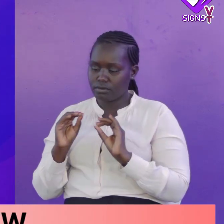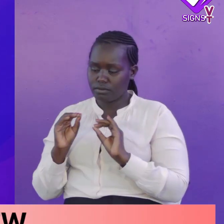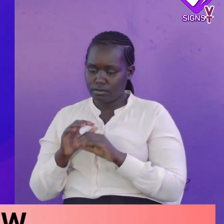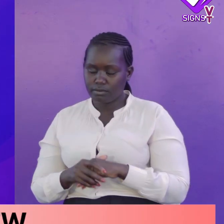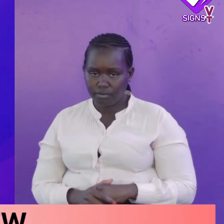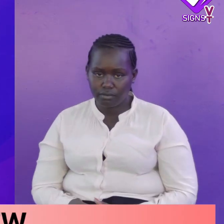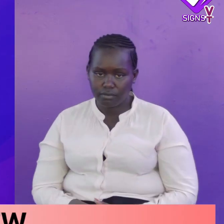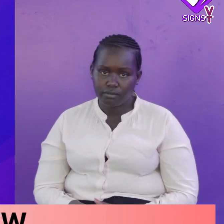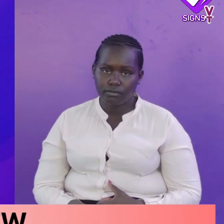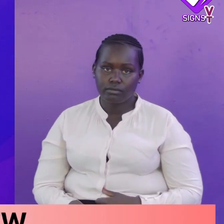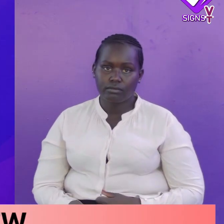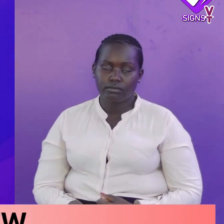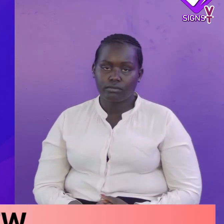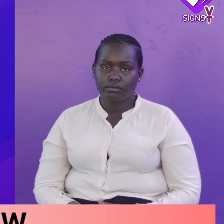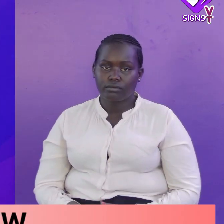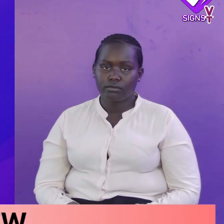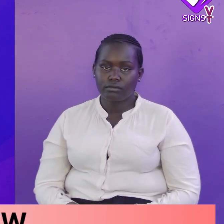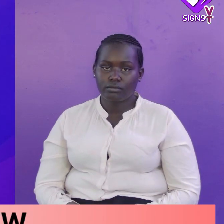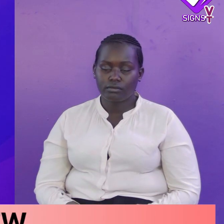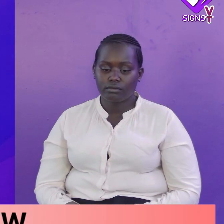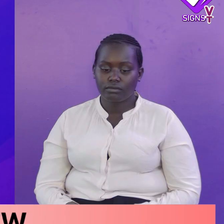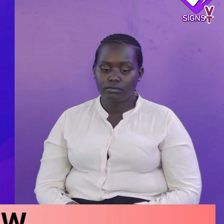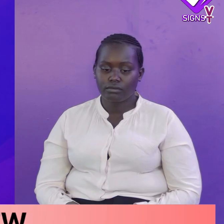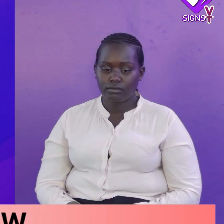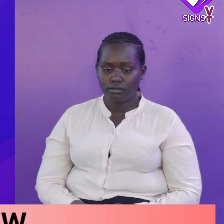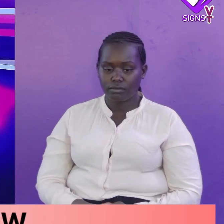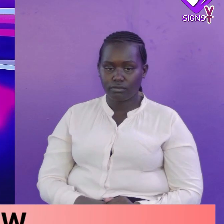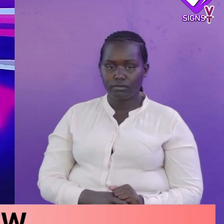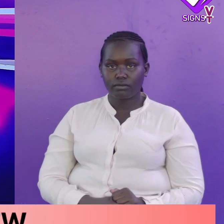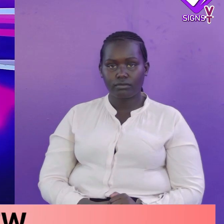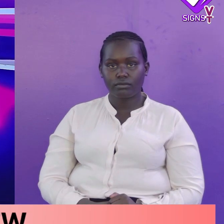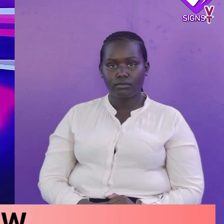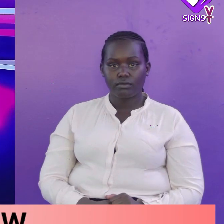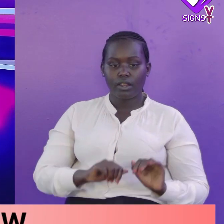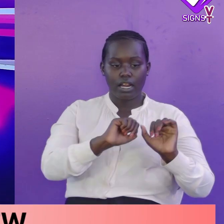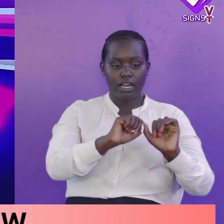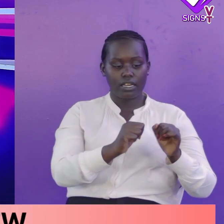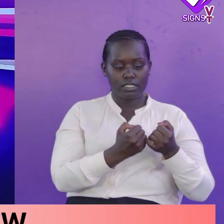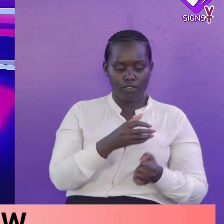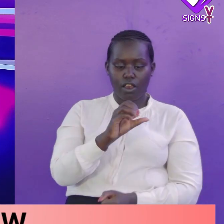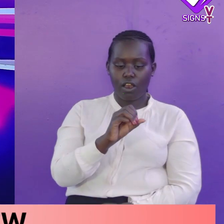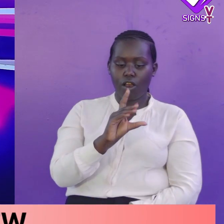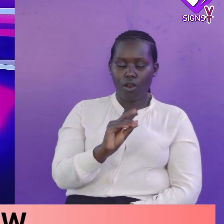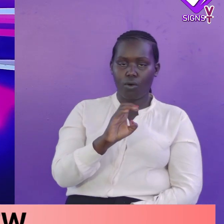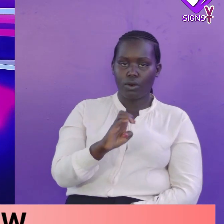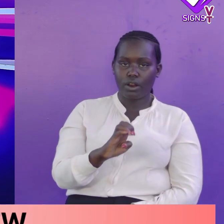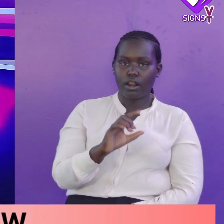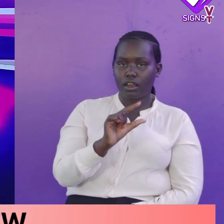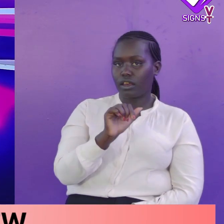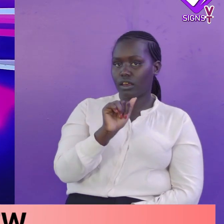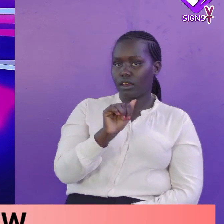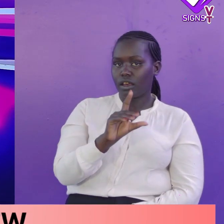know. Hata hizo hata hepa. Si alisave ya Odegaard akiwa PSG.